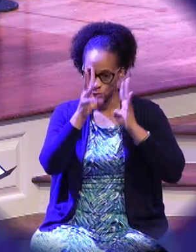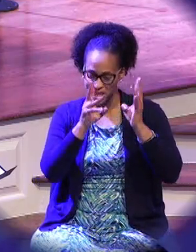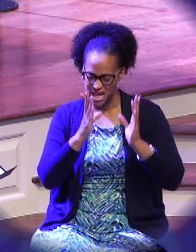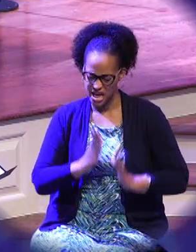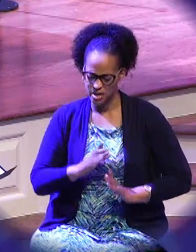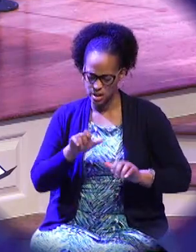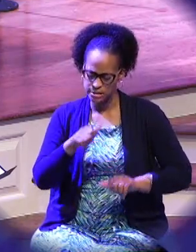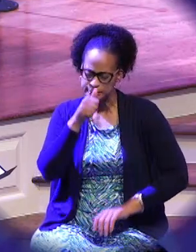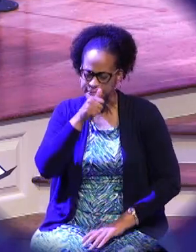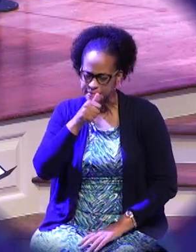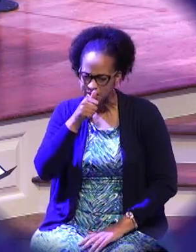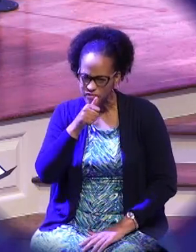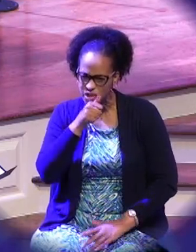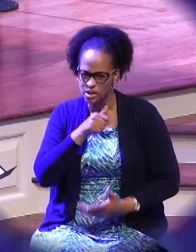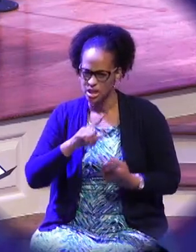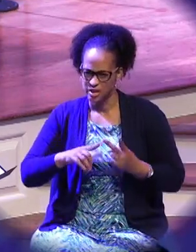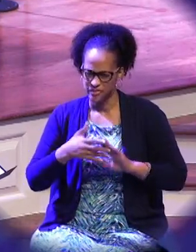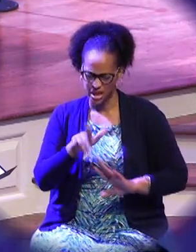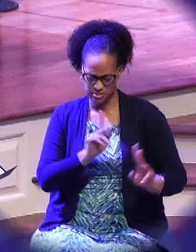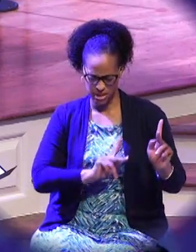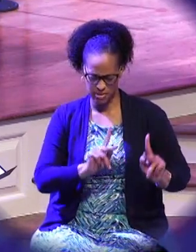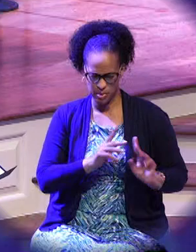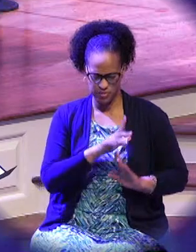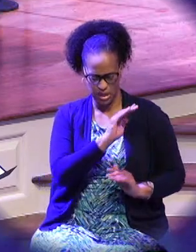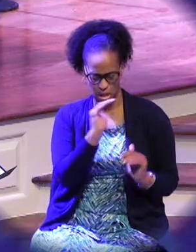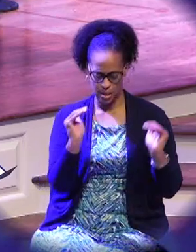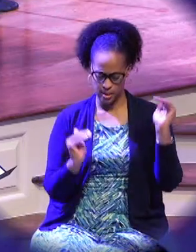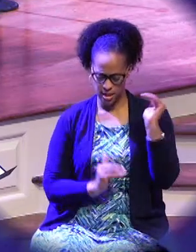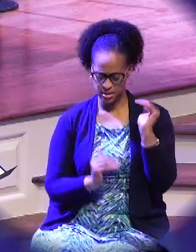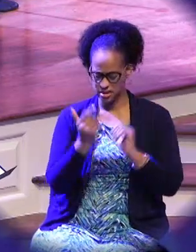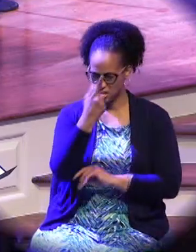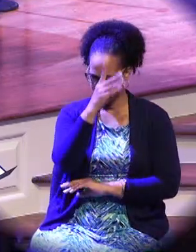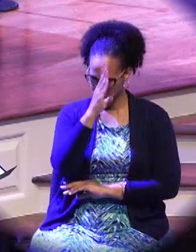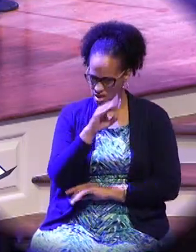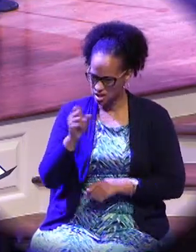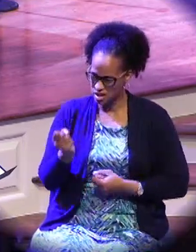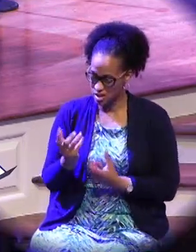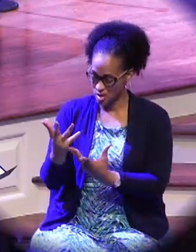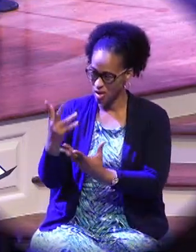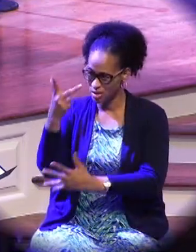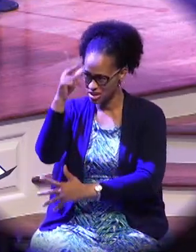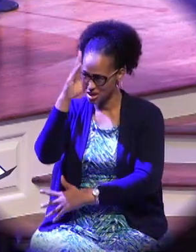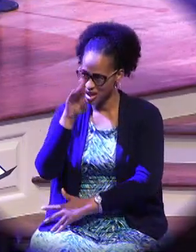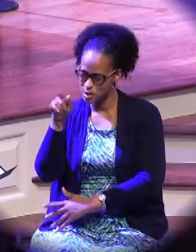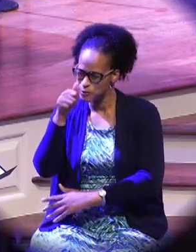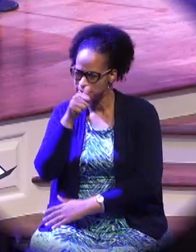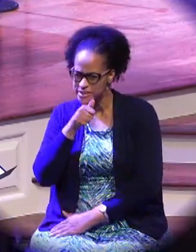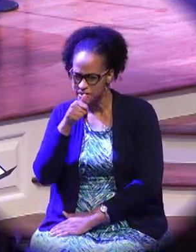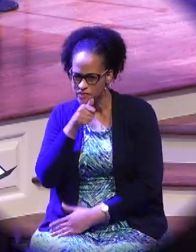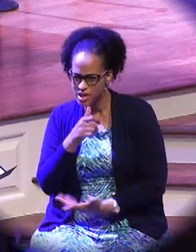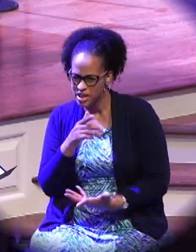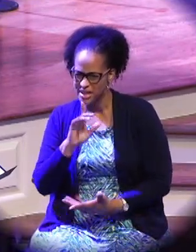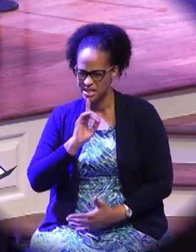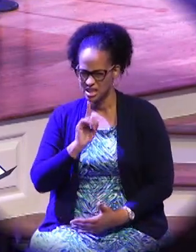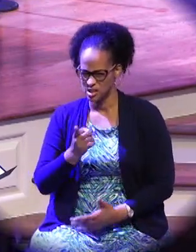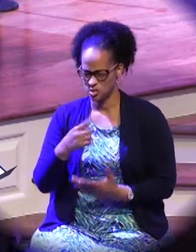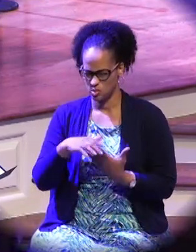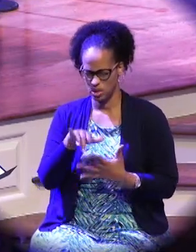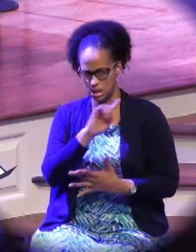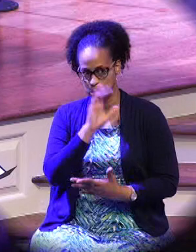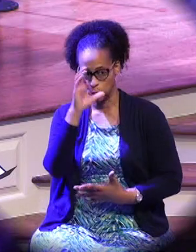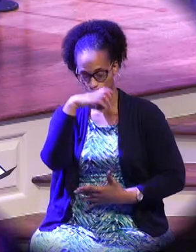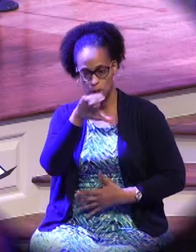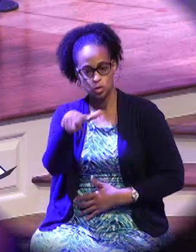could suffer, that creatures who are less than God could cause God to suffer, is really anathema to